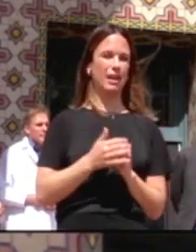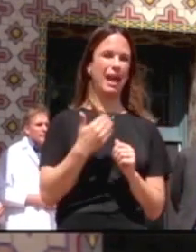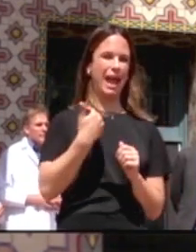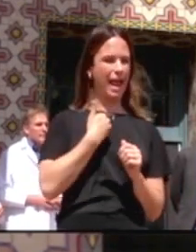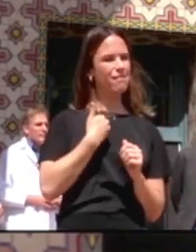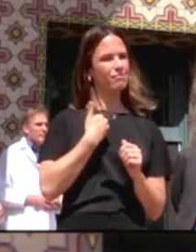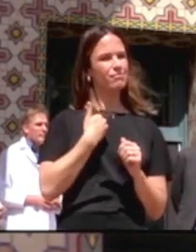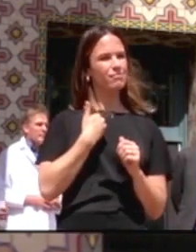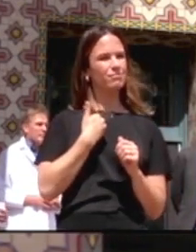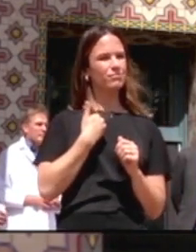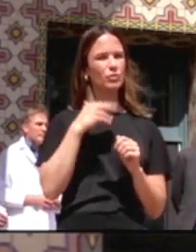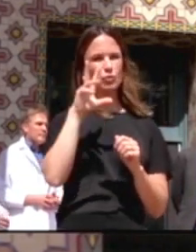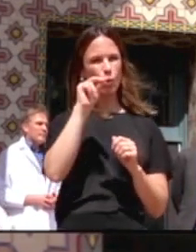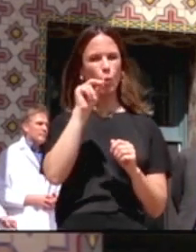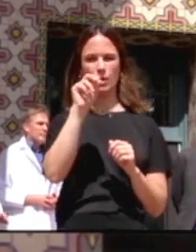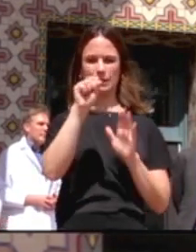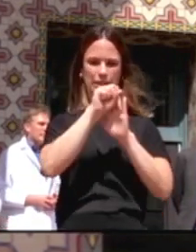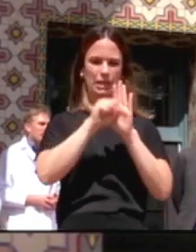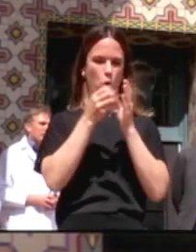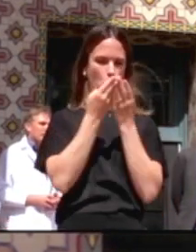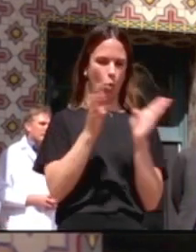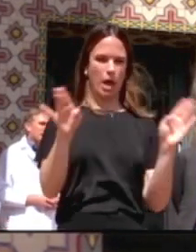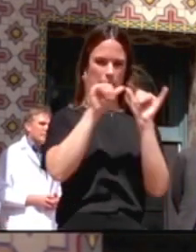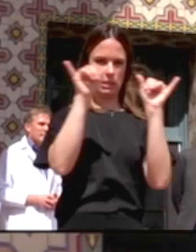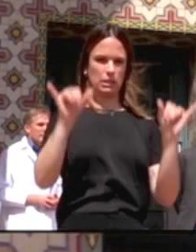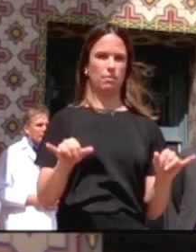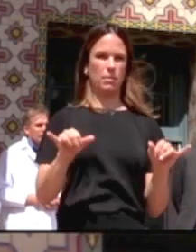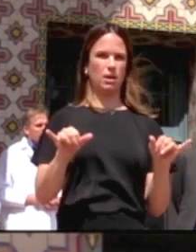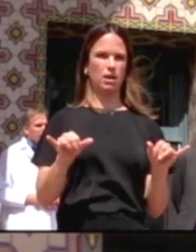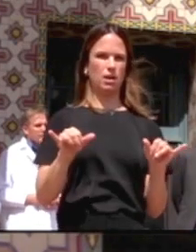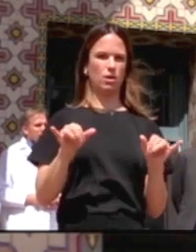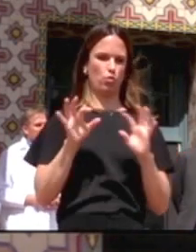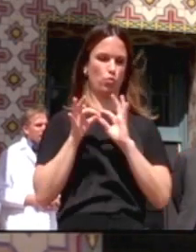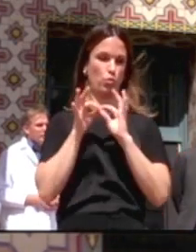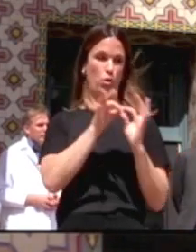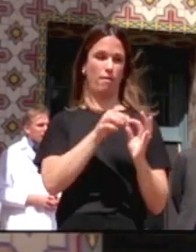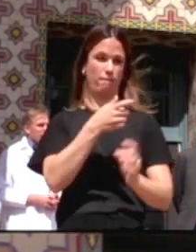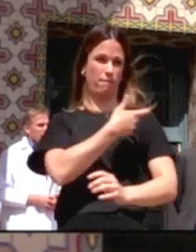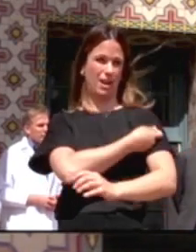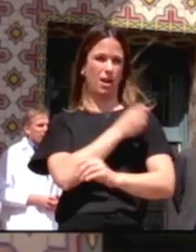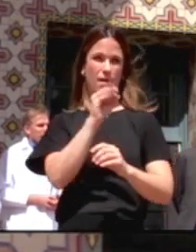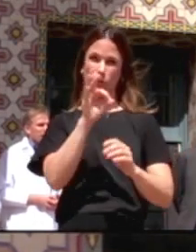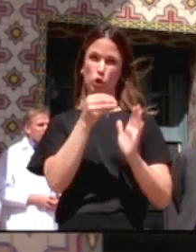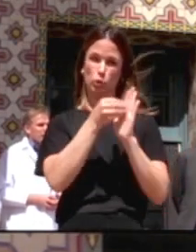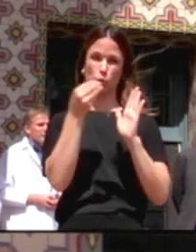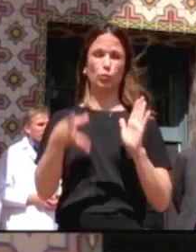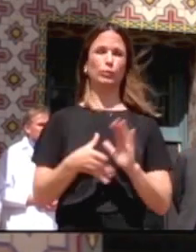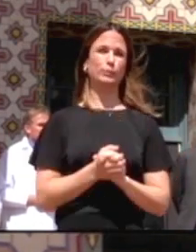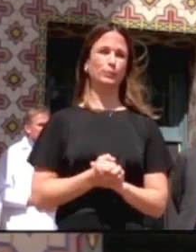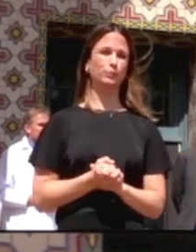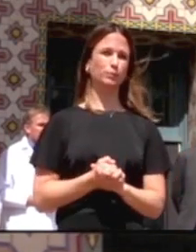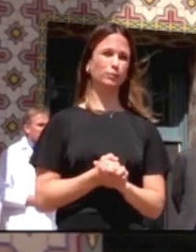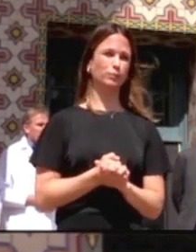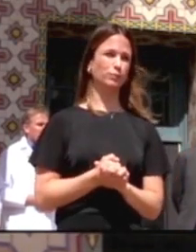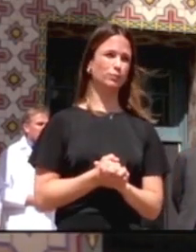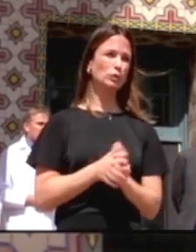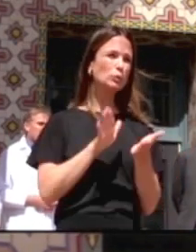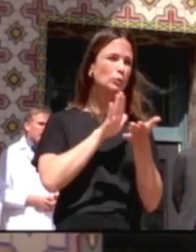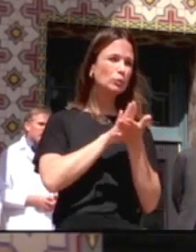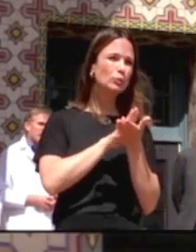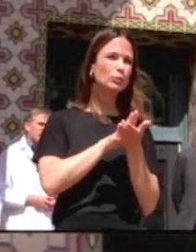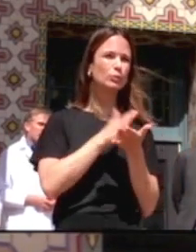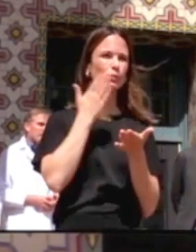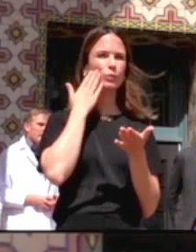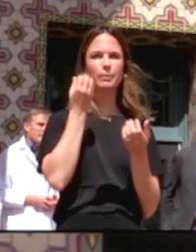no statewide system regarding vaccination of students. Schools such as